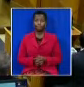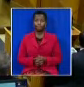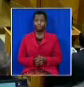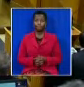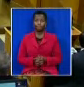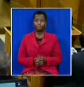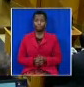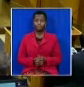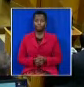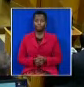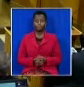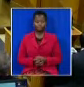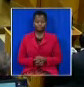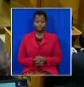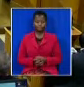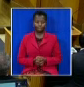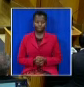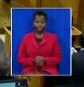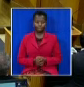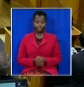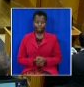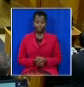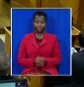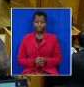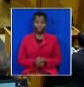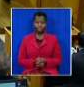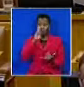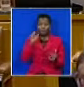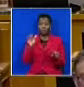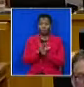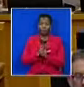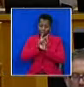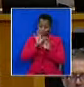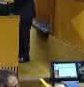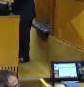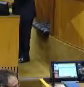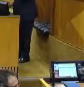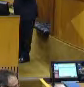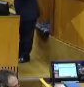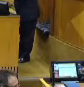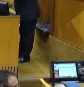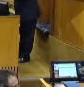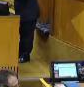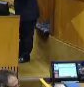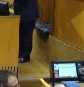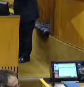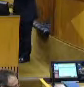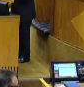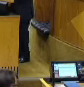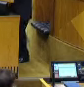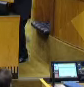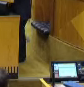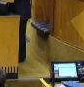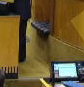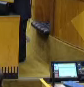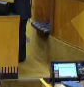signed, it's an act that was constitutionally friendly, that will empower particularly the center itself in